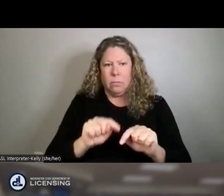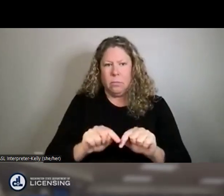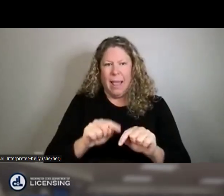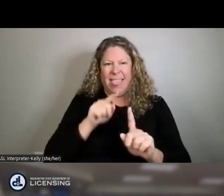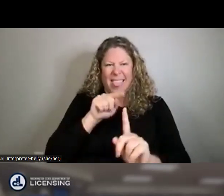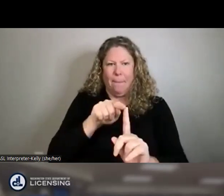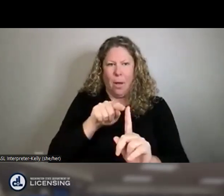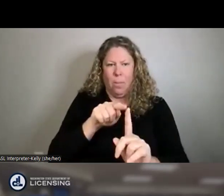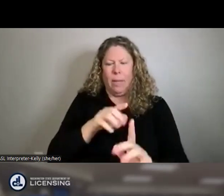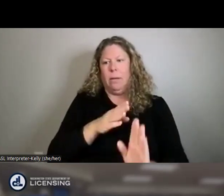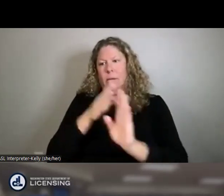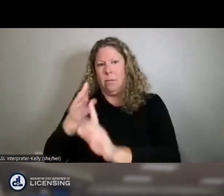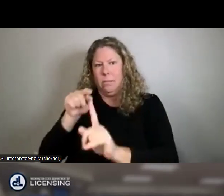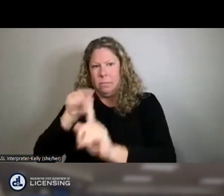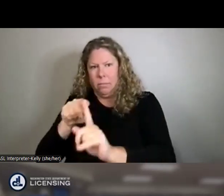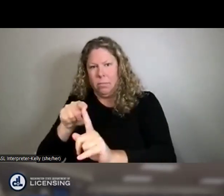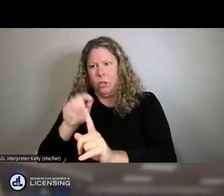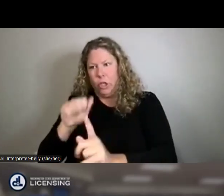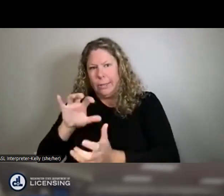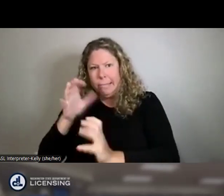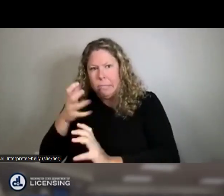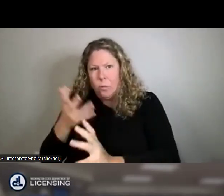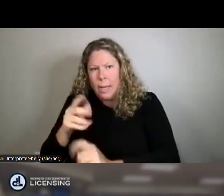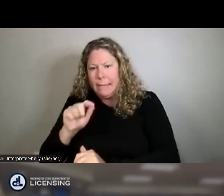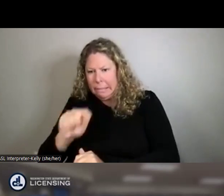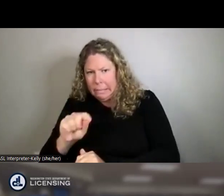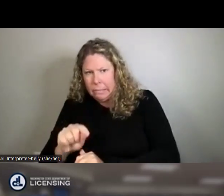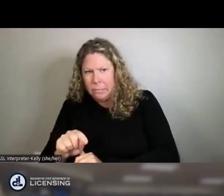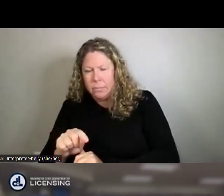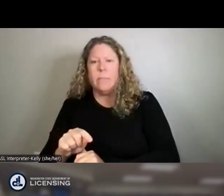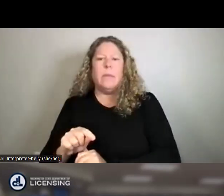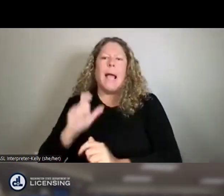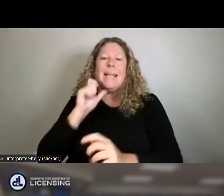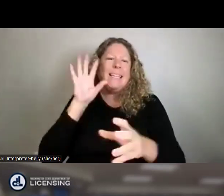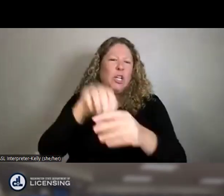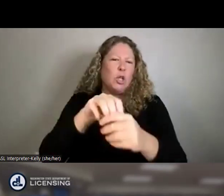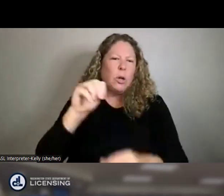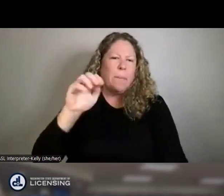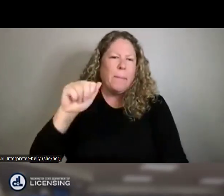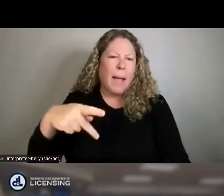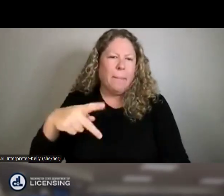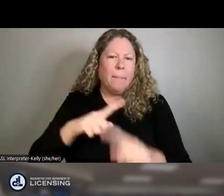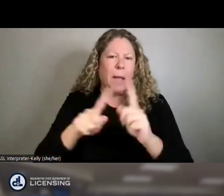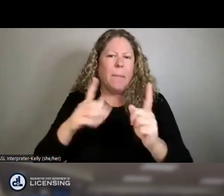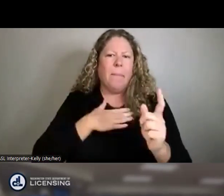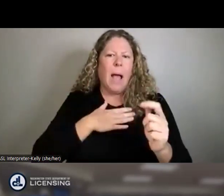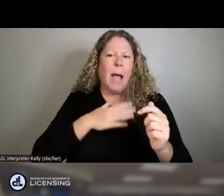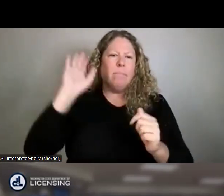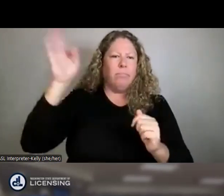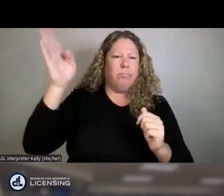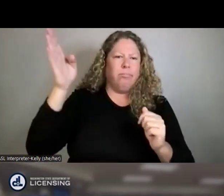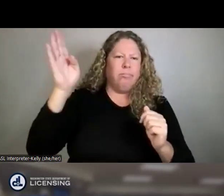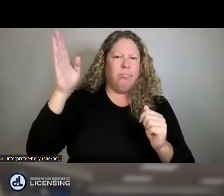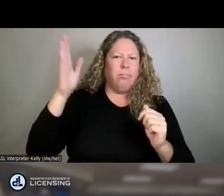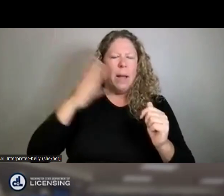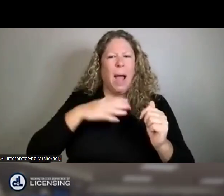then while I didn't include it on the map itself, I did have, like in my report out and the documentation